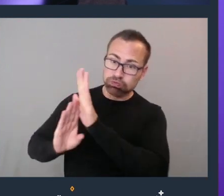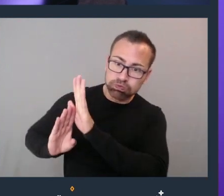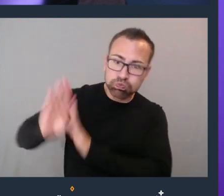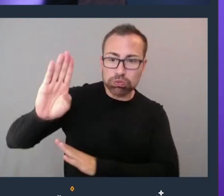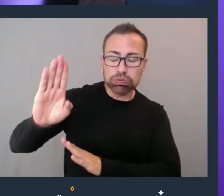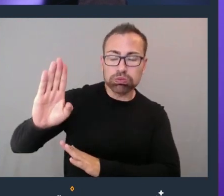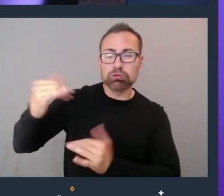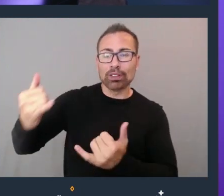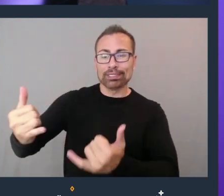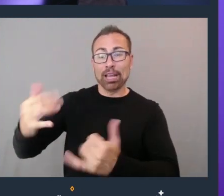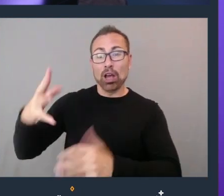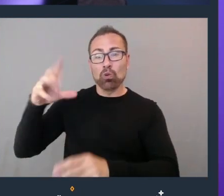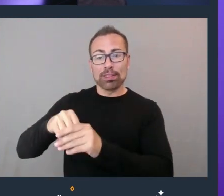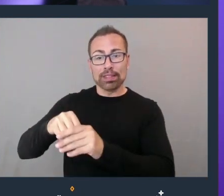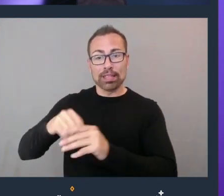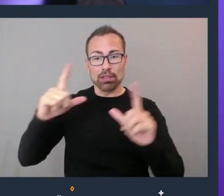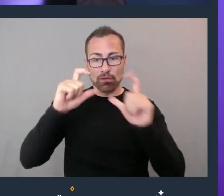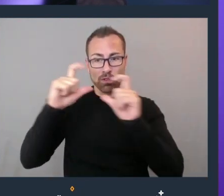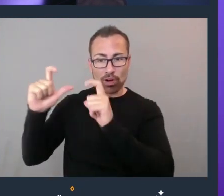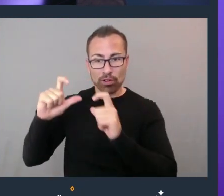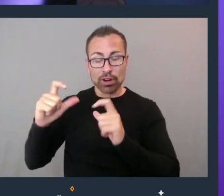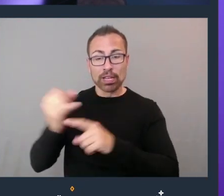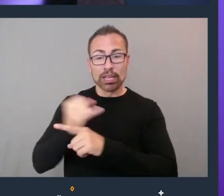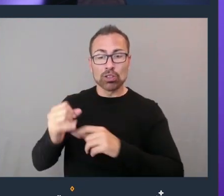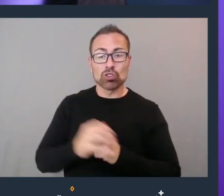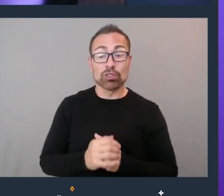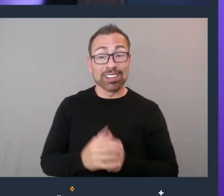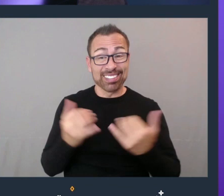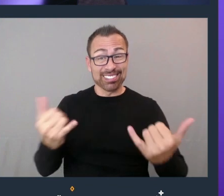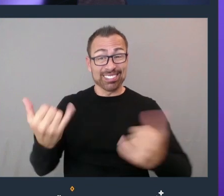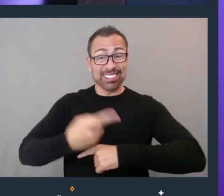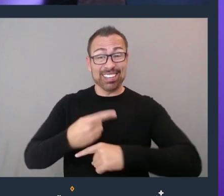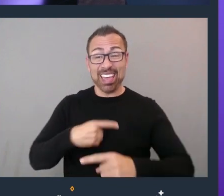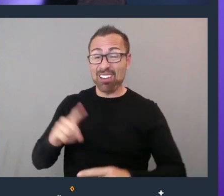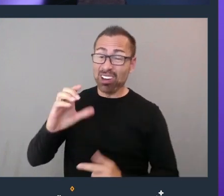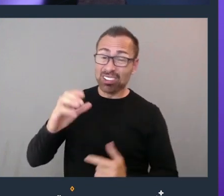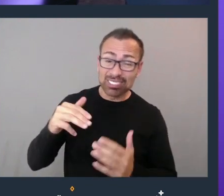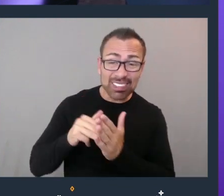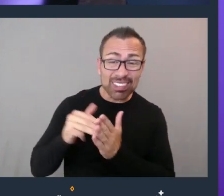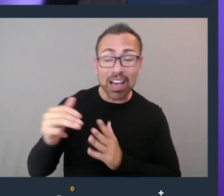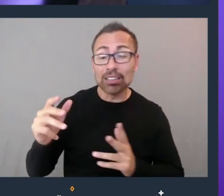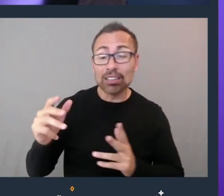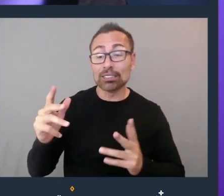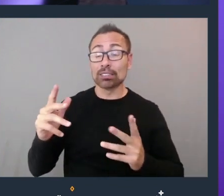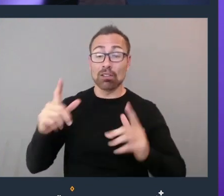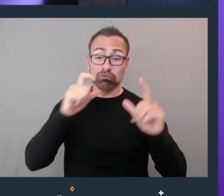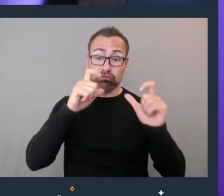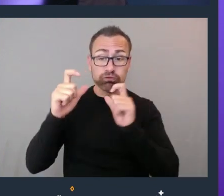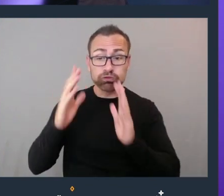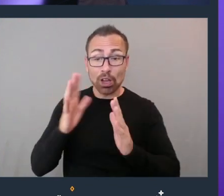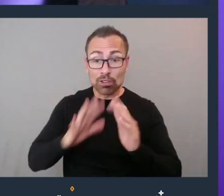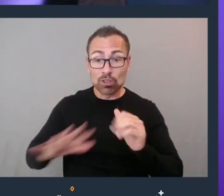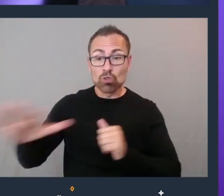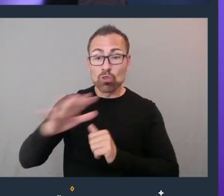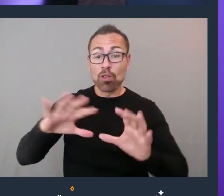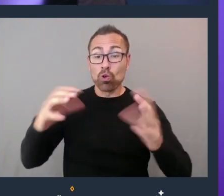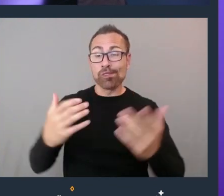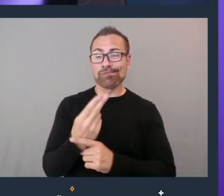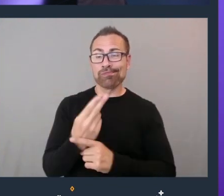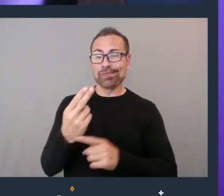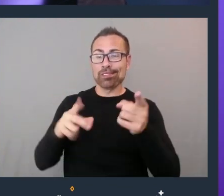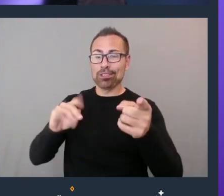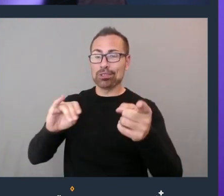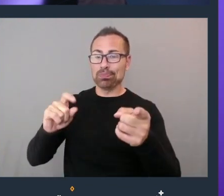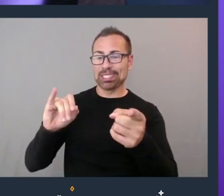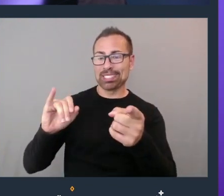today, they have hundreds of thousands of photographers around the world that use PixieSet to make their business simpler and more professional and just more